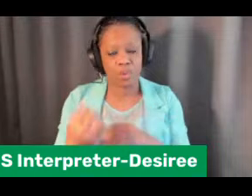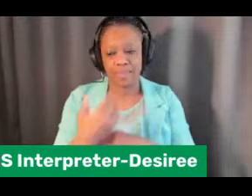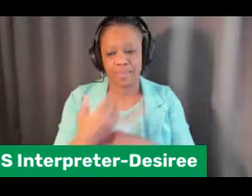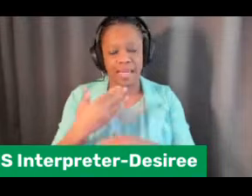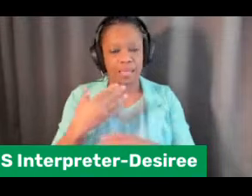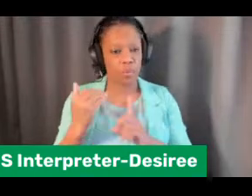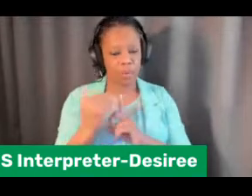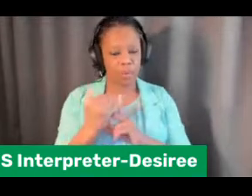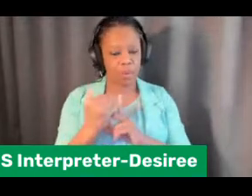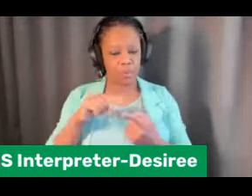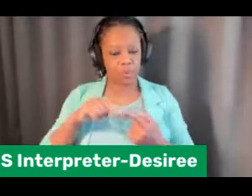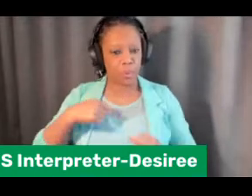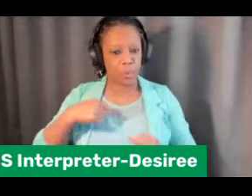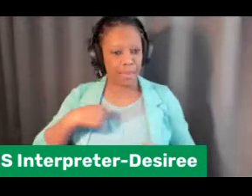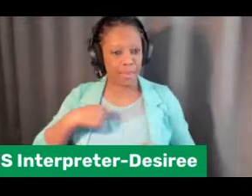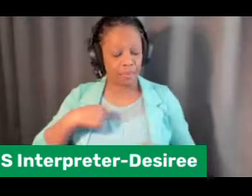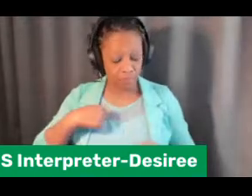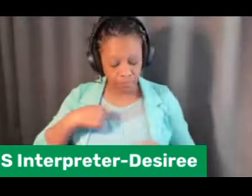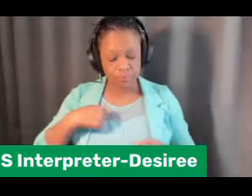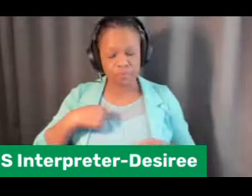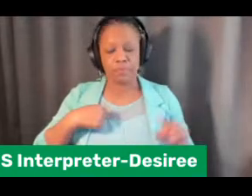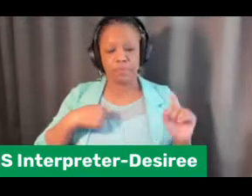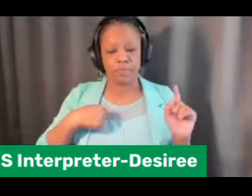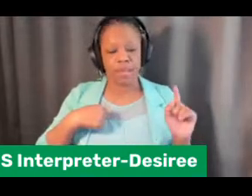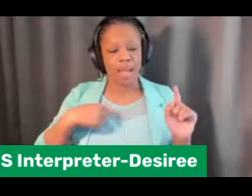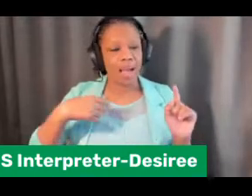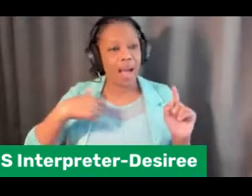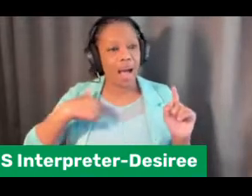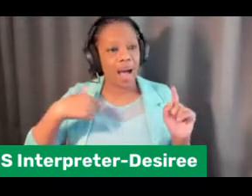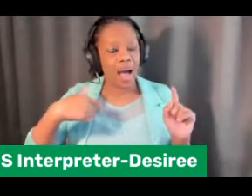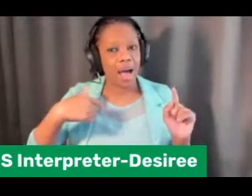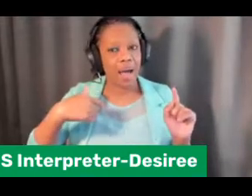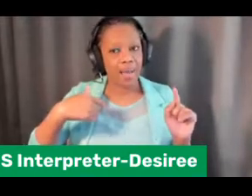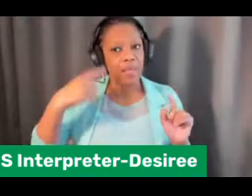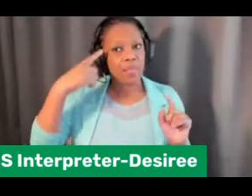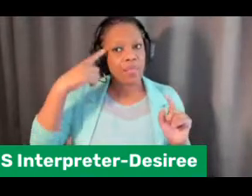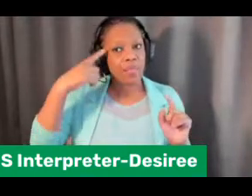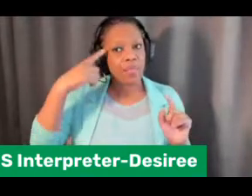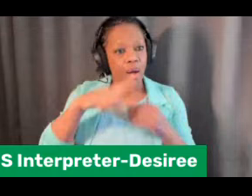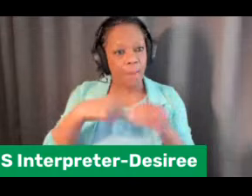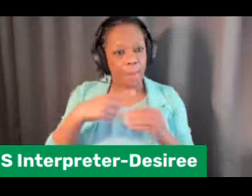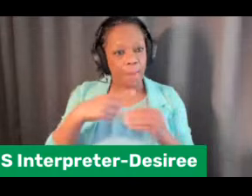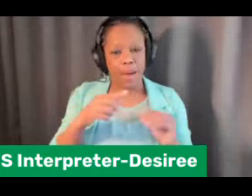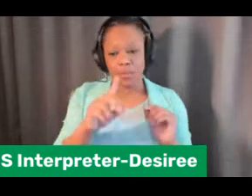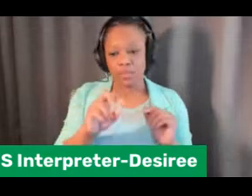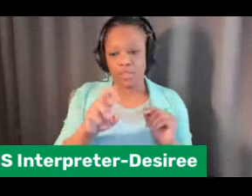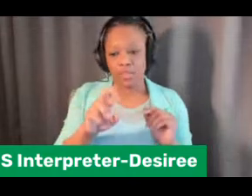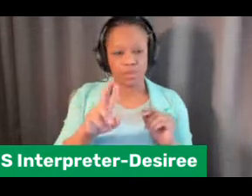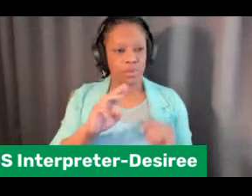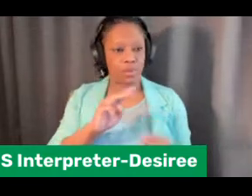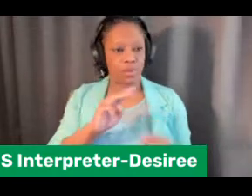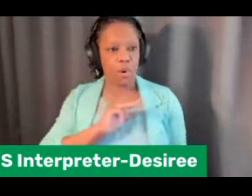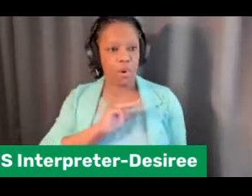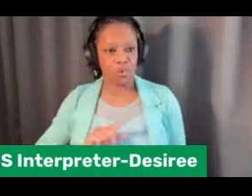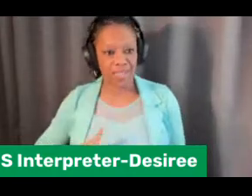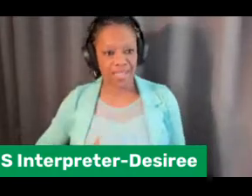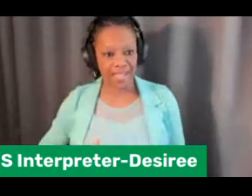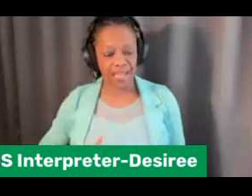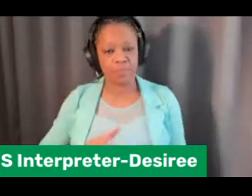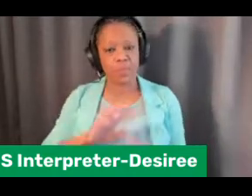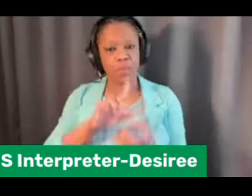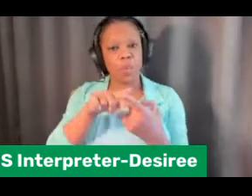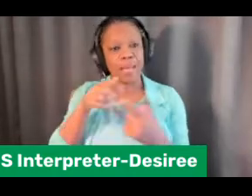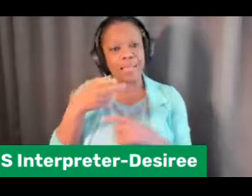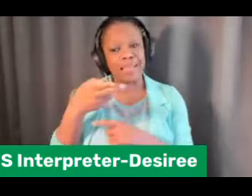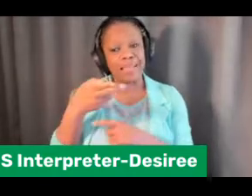was reminded, no pun intended, of the work that Dr. King did when he was incarcerated in a jail for